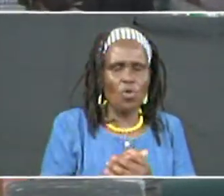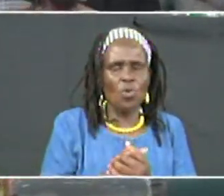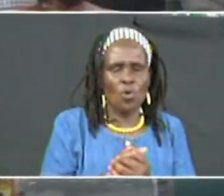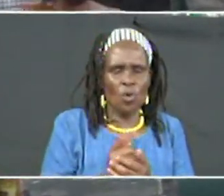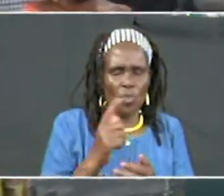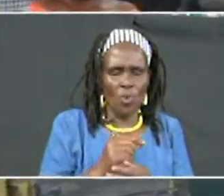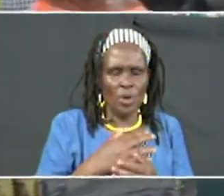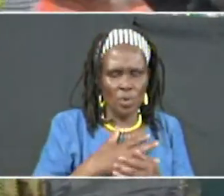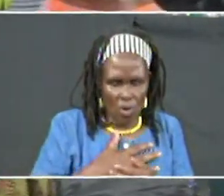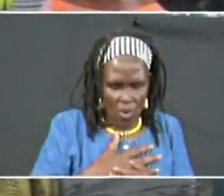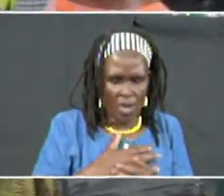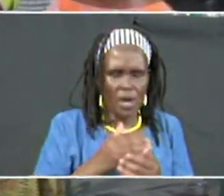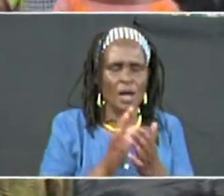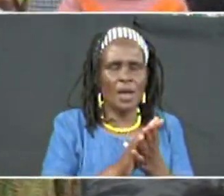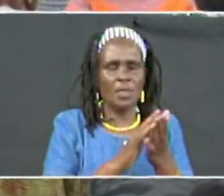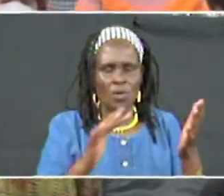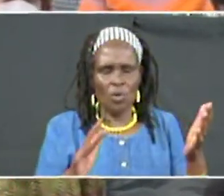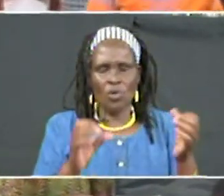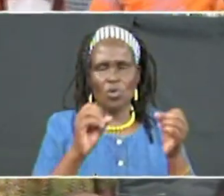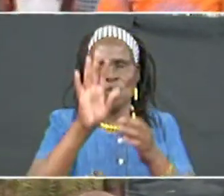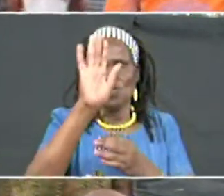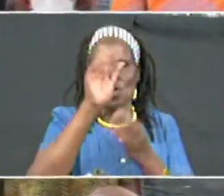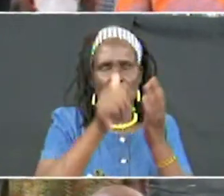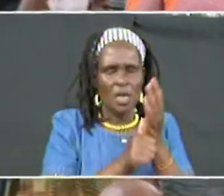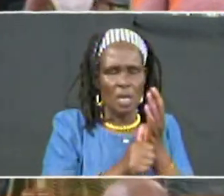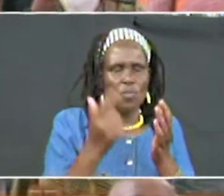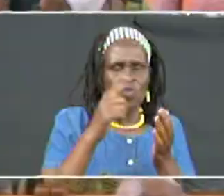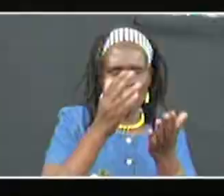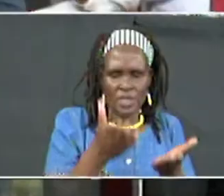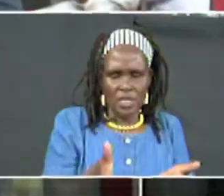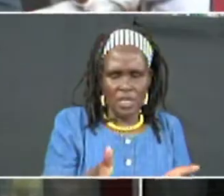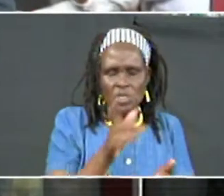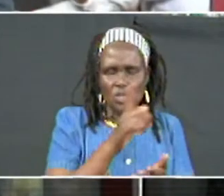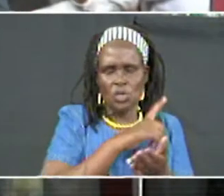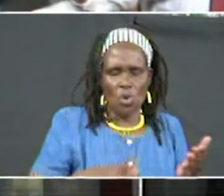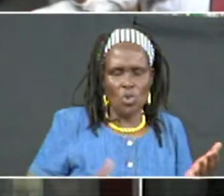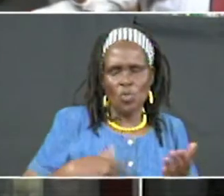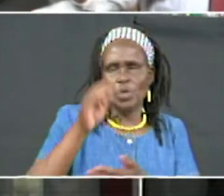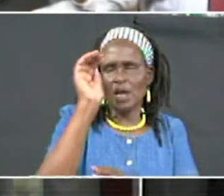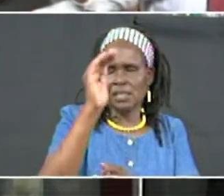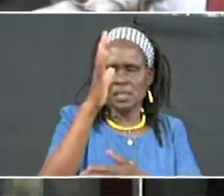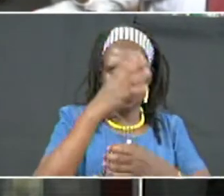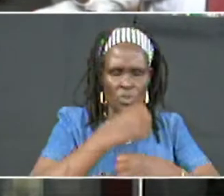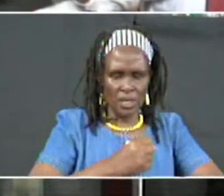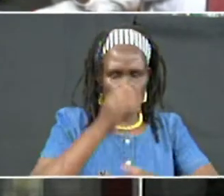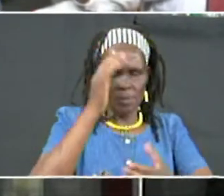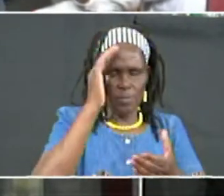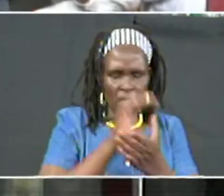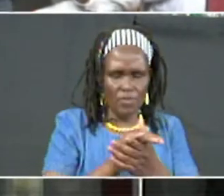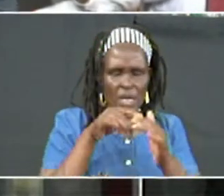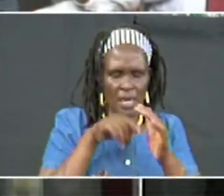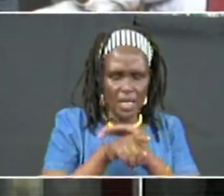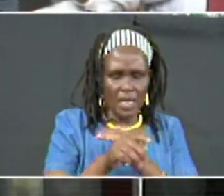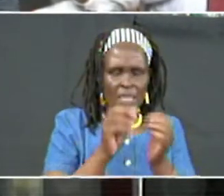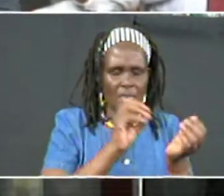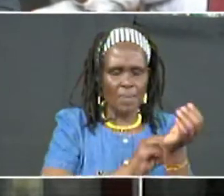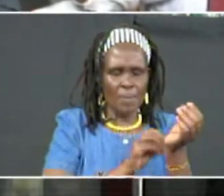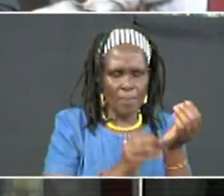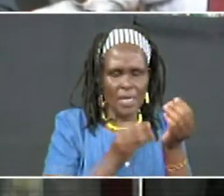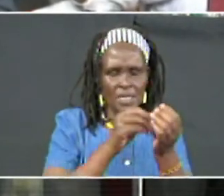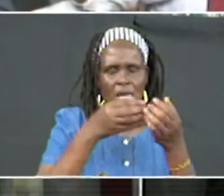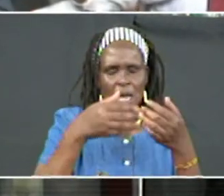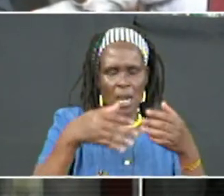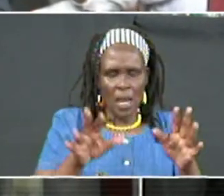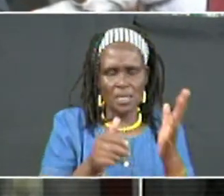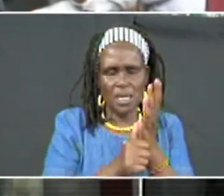the glory of your name. For this, Lord, we ask, trusting and believing in the matchless name of our Lord and Savior,